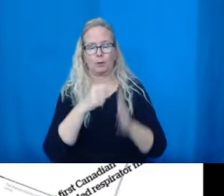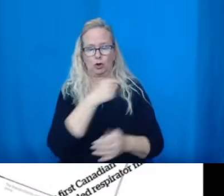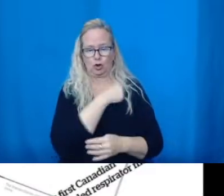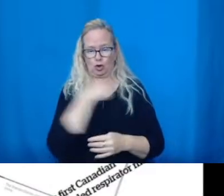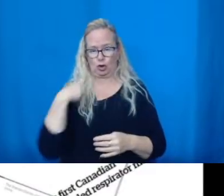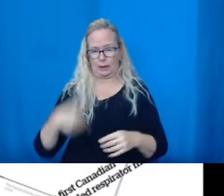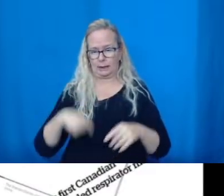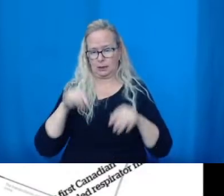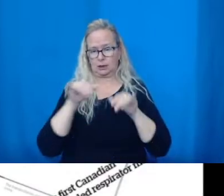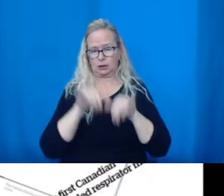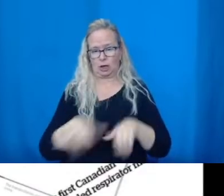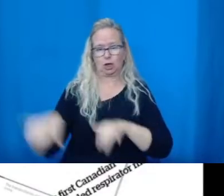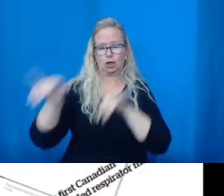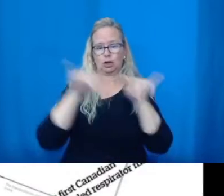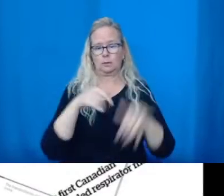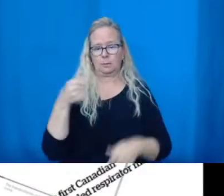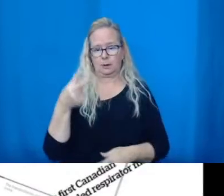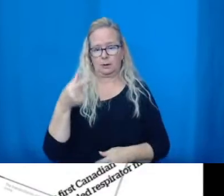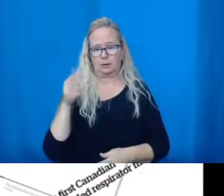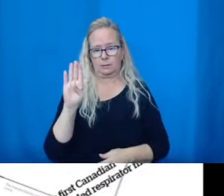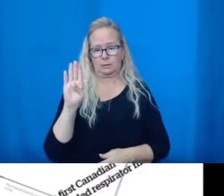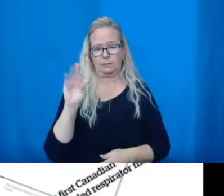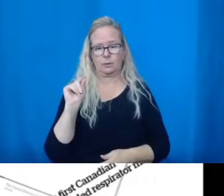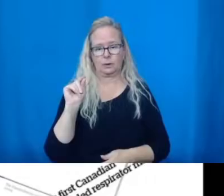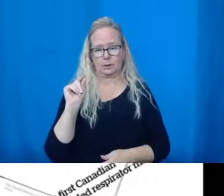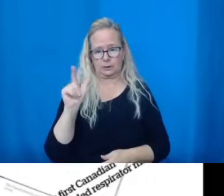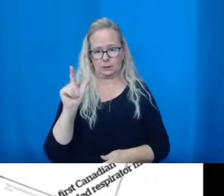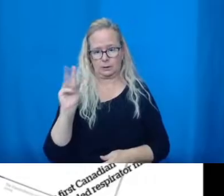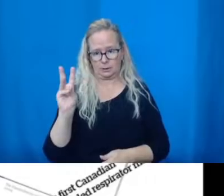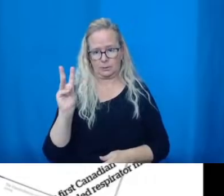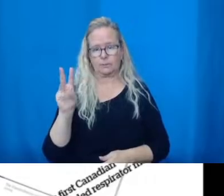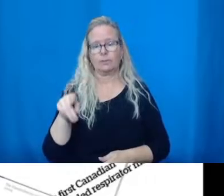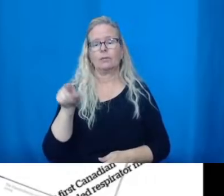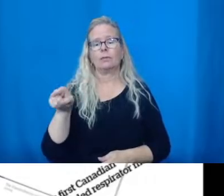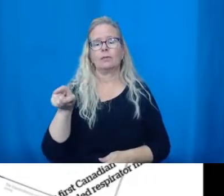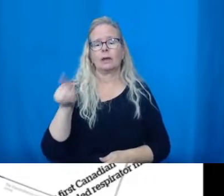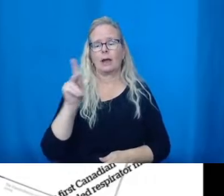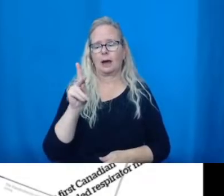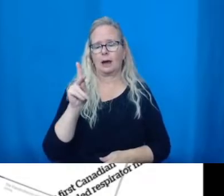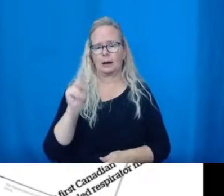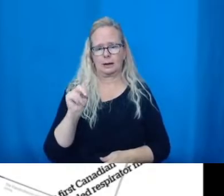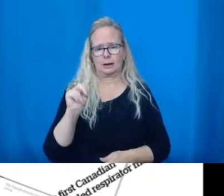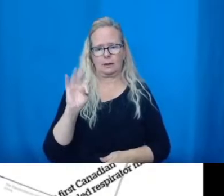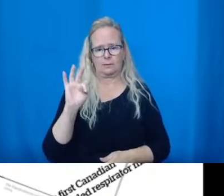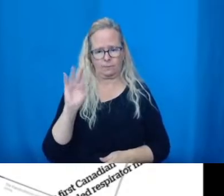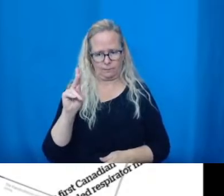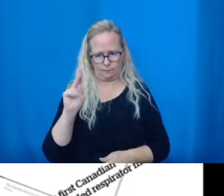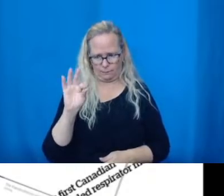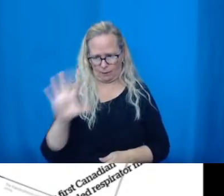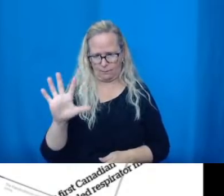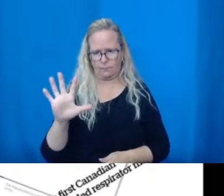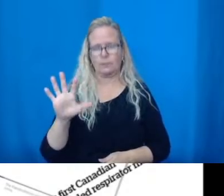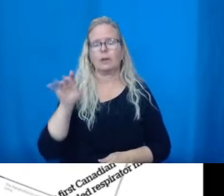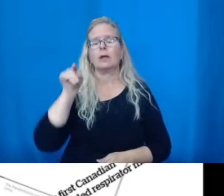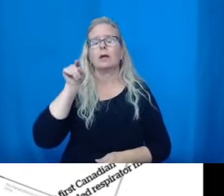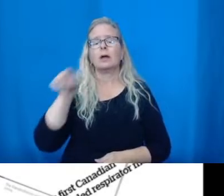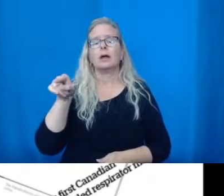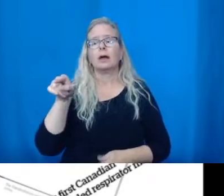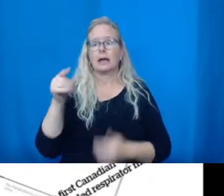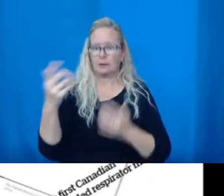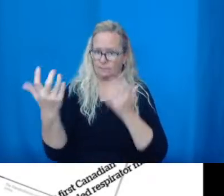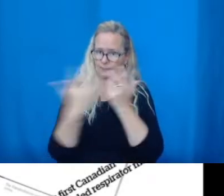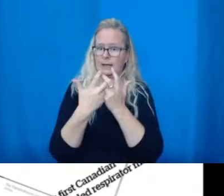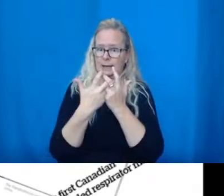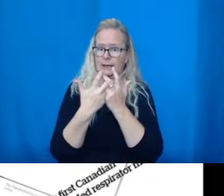that met that standard may not fit well to the faces in North America because the head shape between